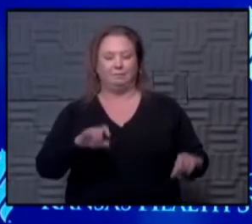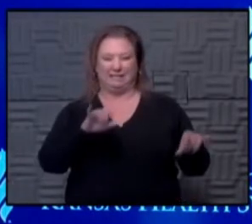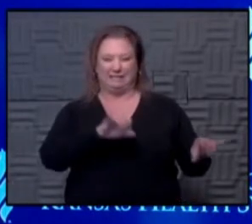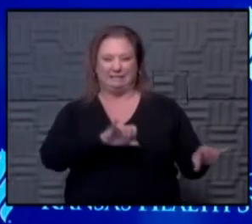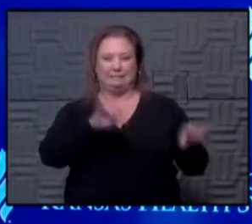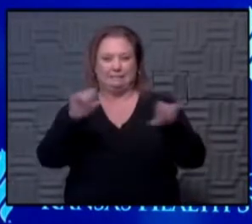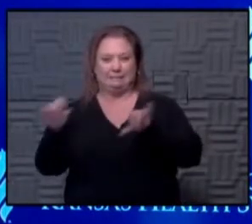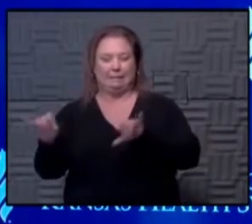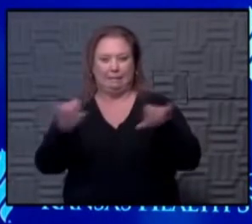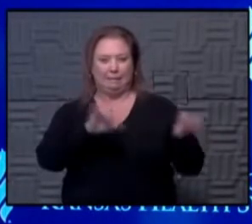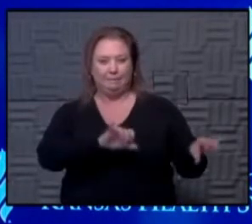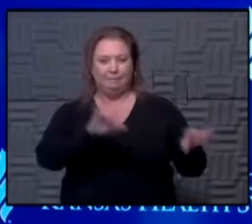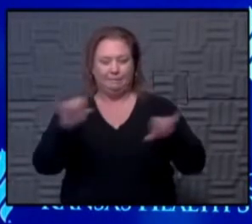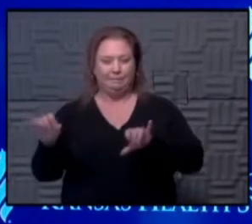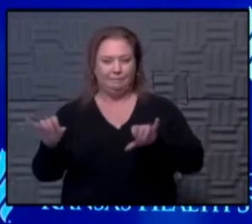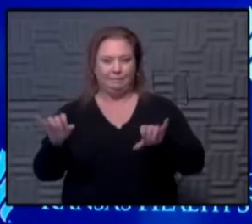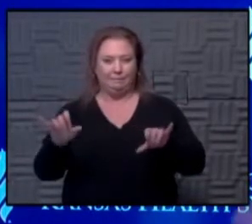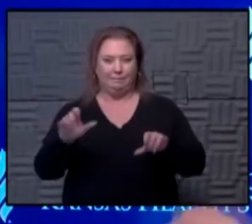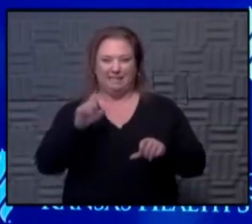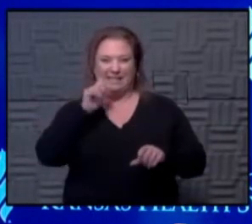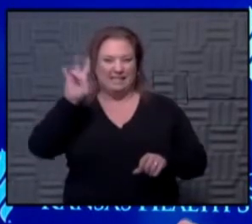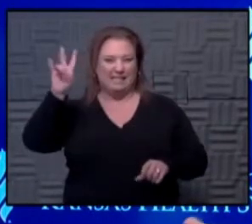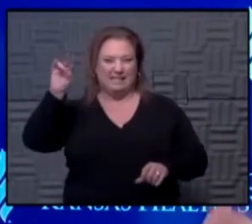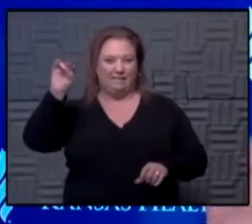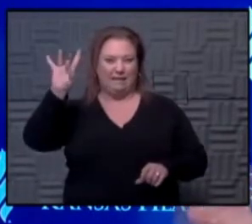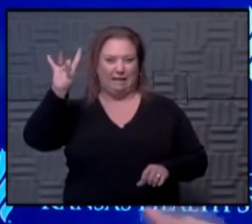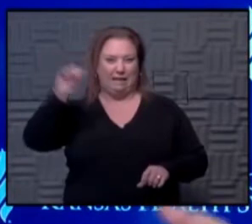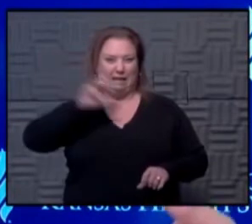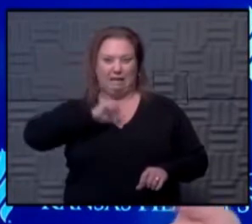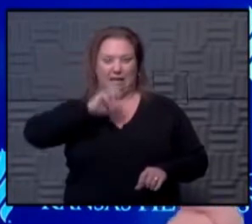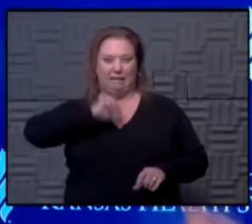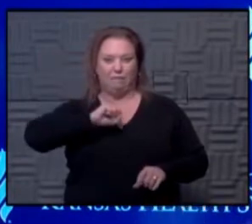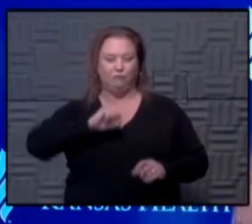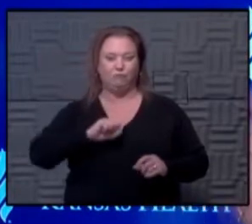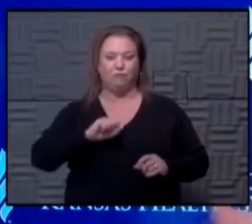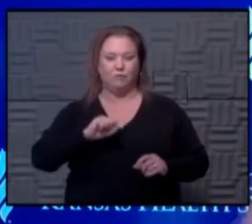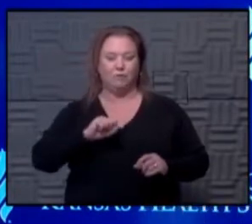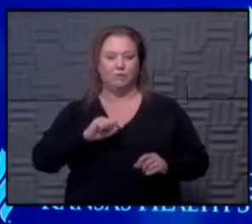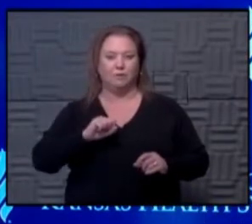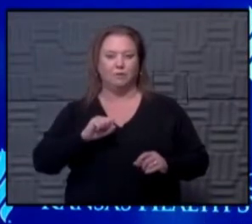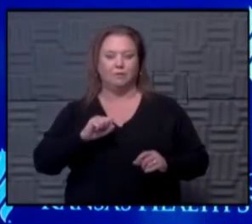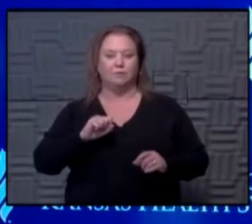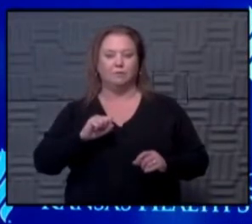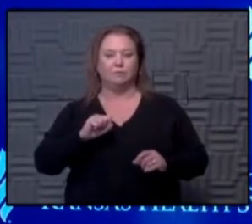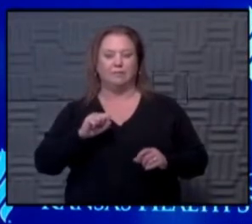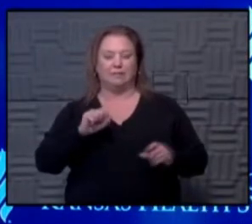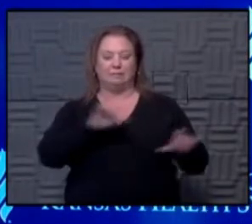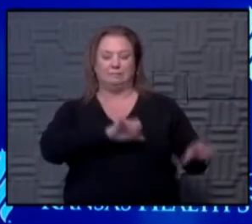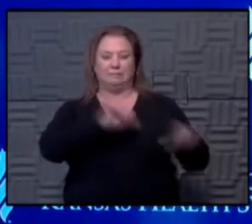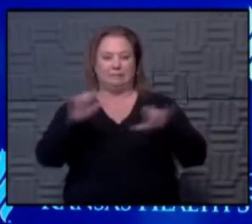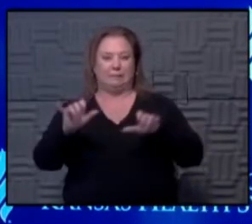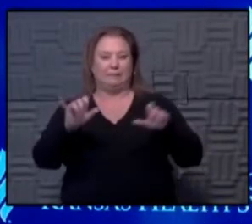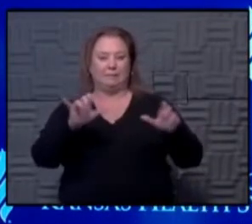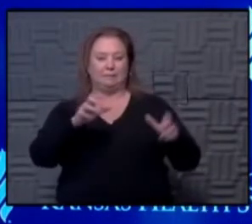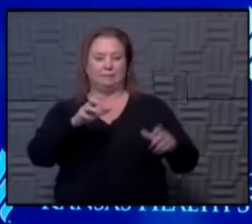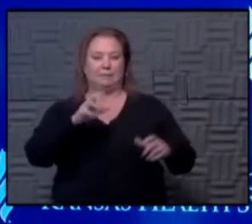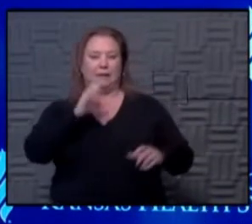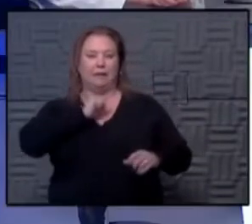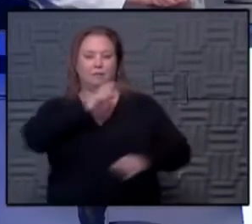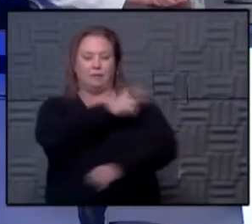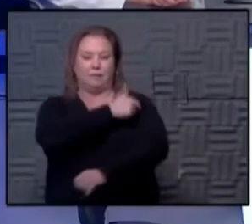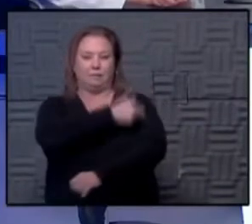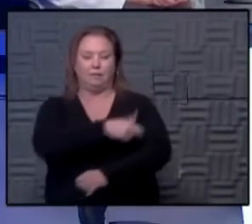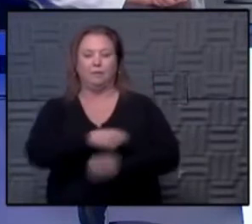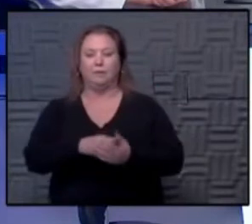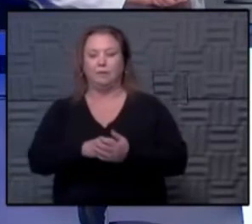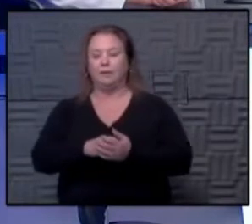similar to those needing to be hospitalized. So it's not 70 or 80 years old that's the average age of deaths. It's very close to the average age of those being in the hospital. And the